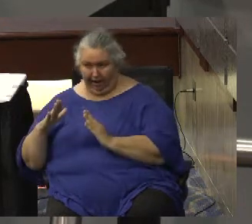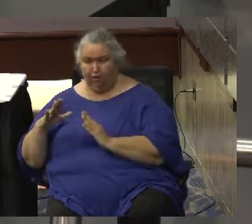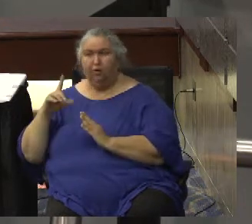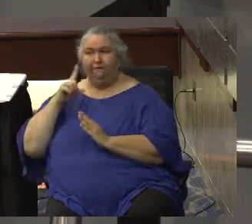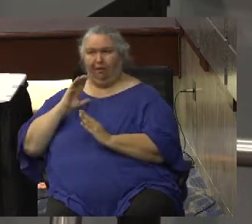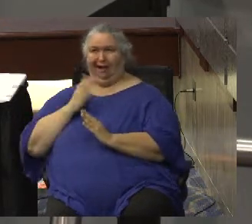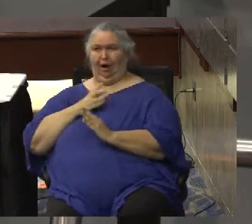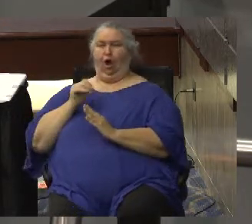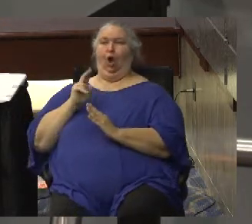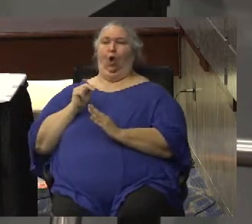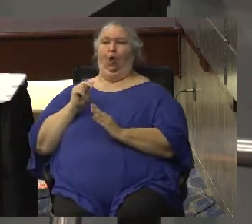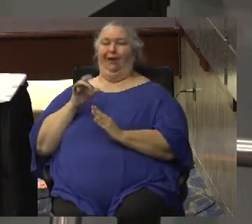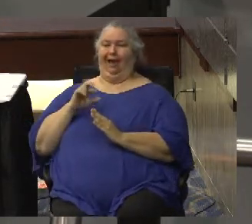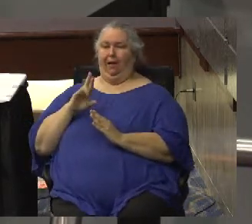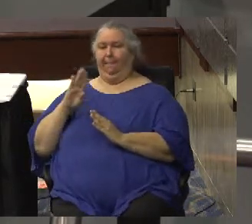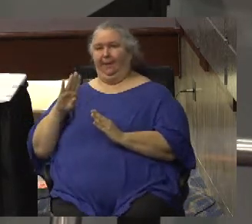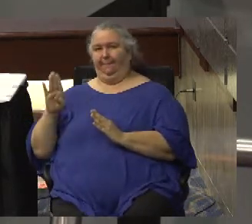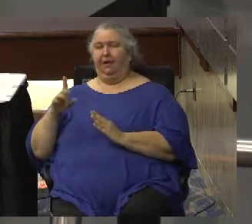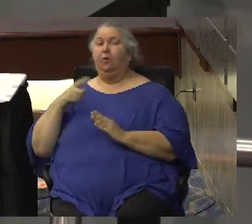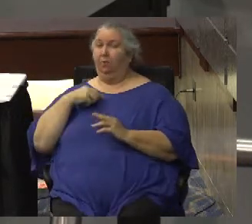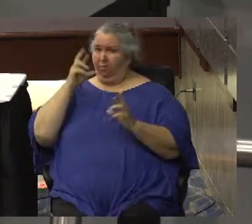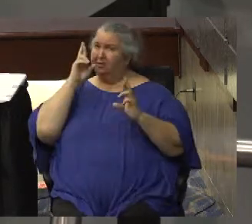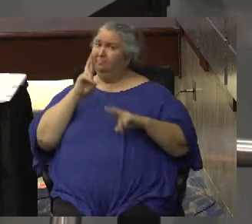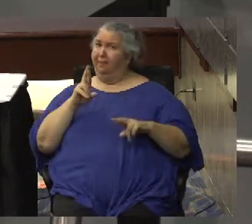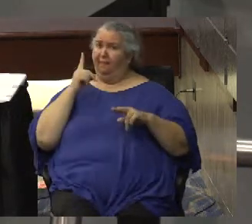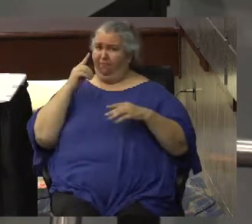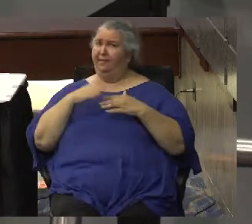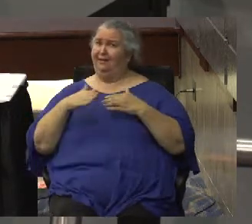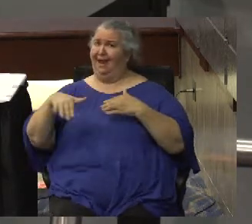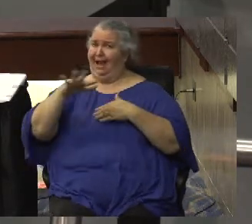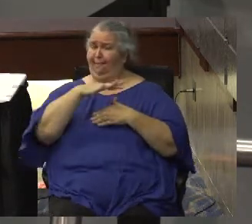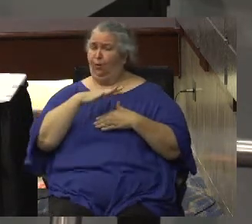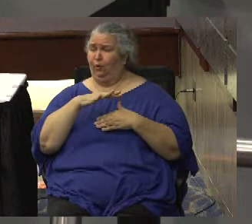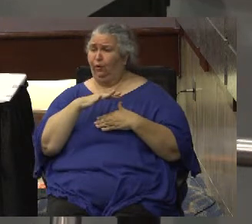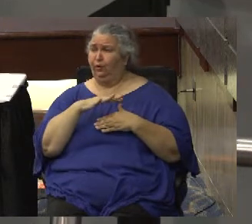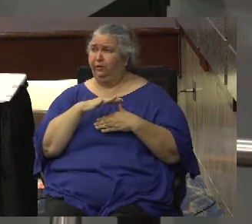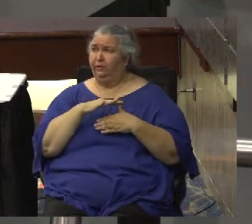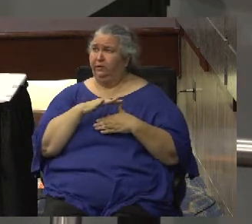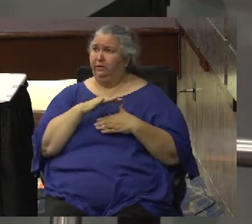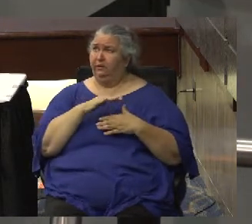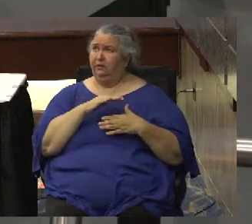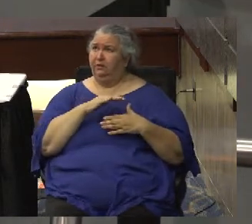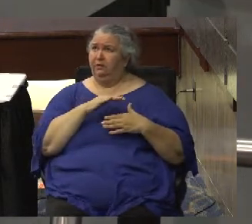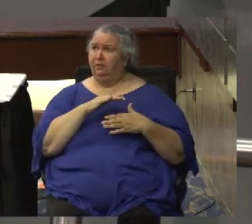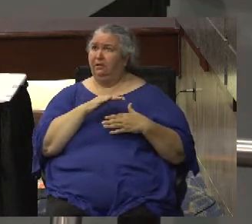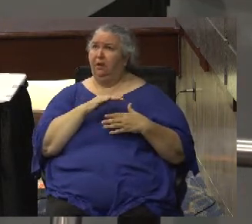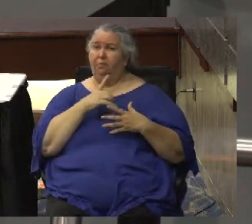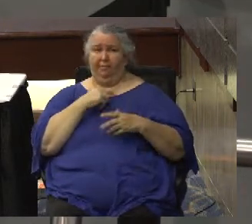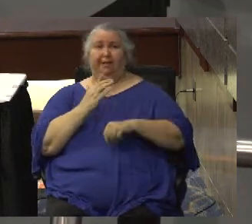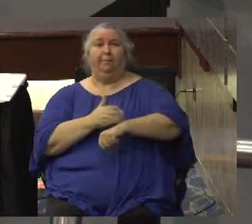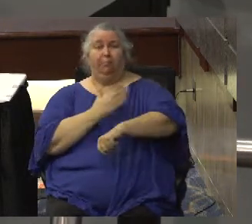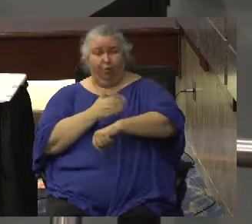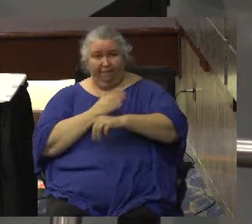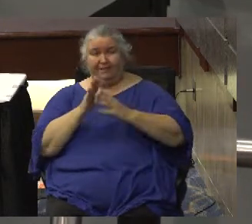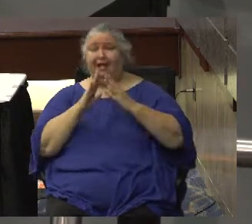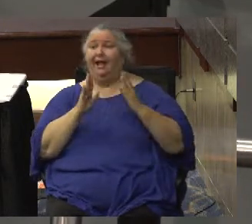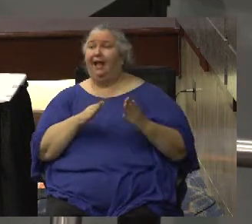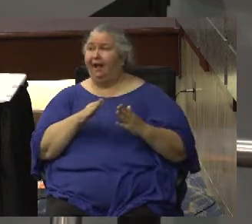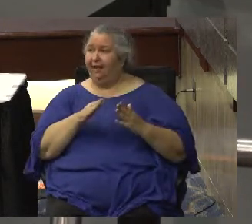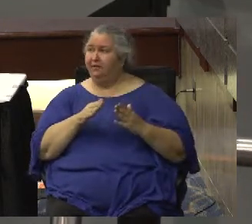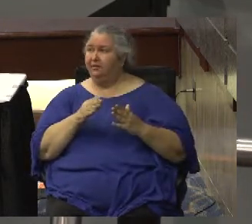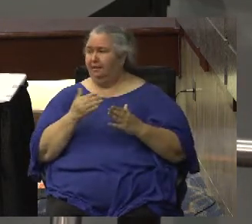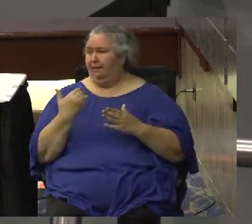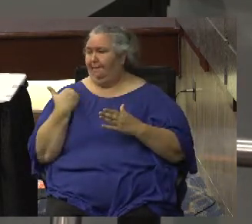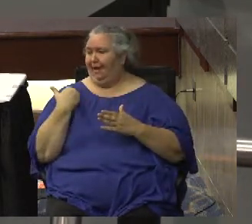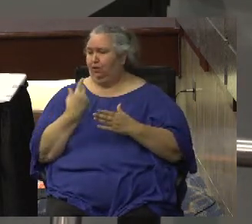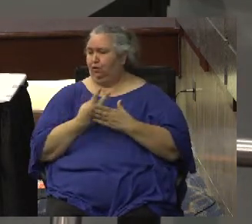We're definitely respectful of all the neighbors. We've been improving the house the whole week in the last 2 weeks that we've been